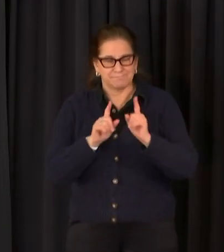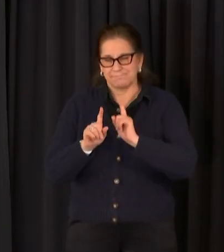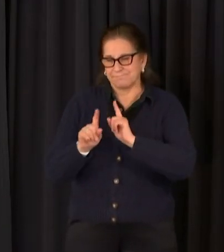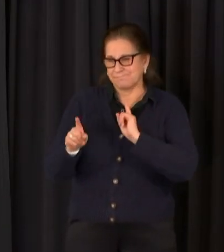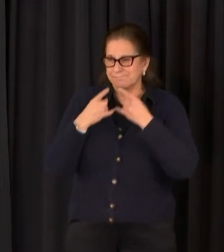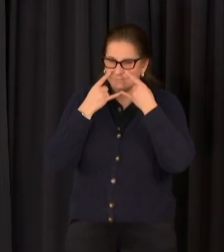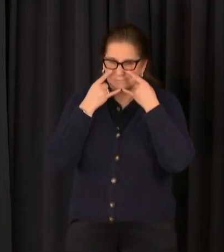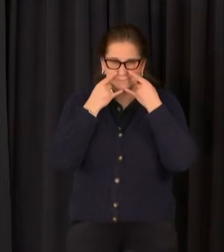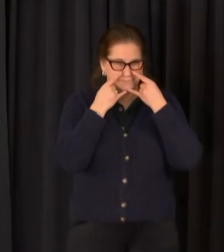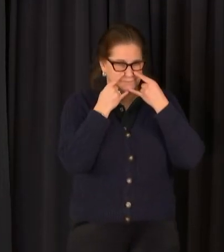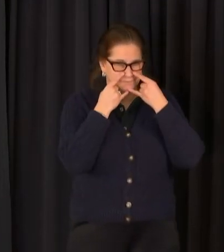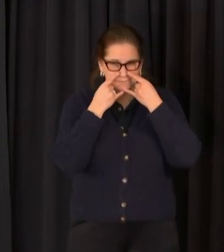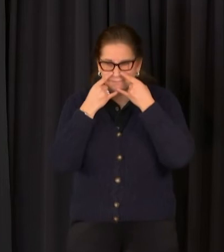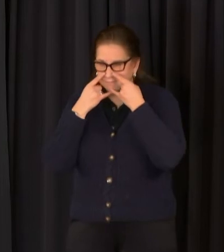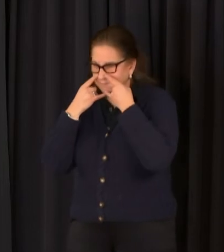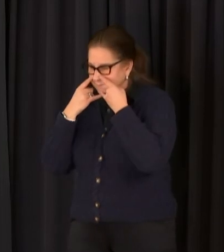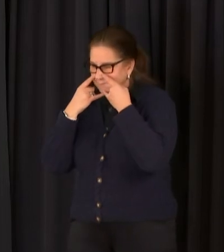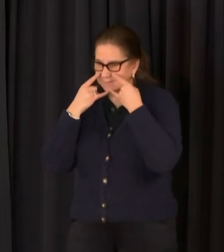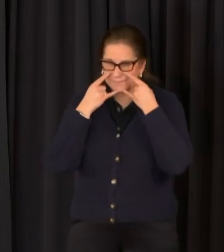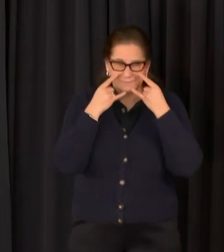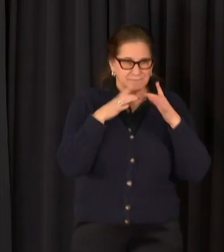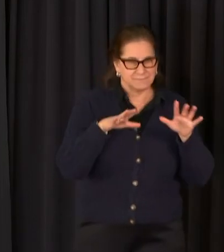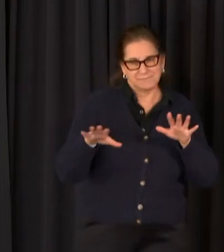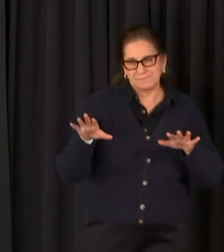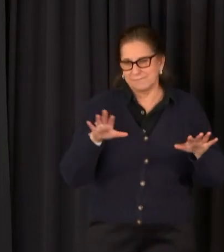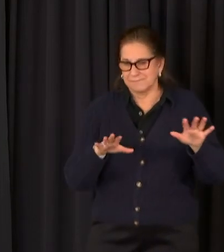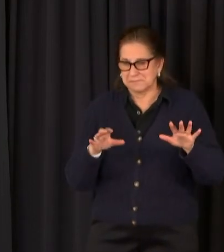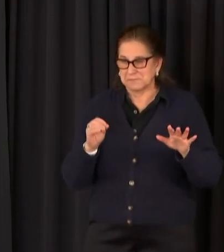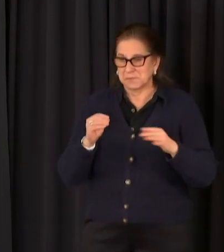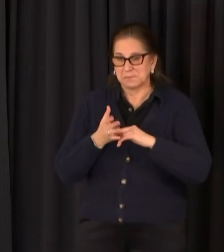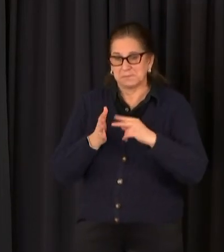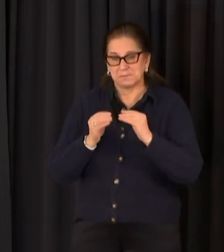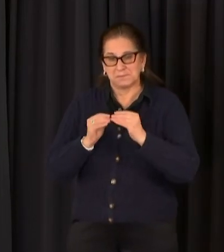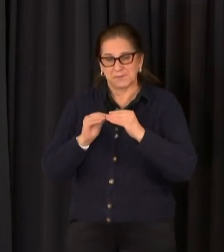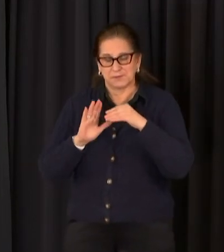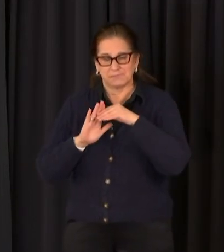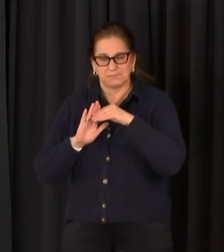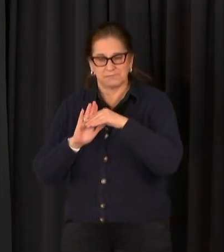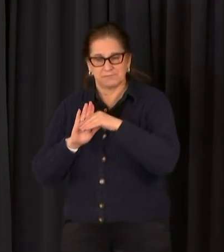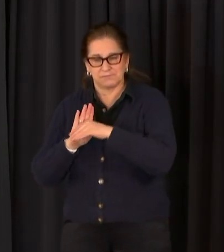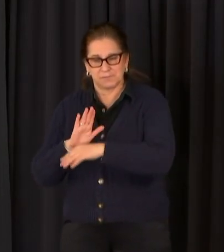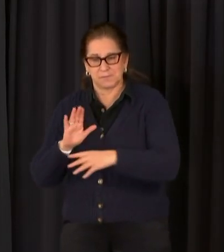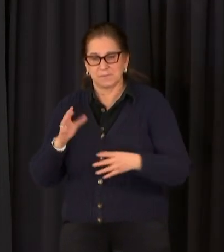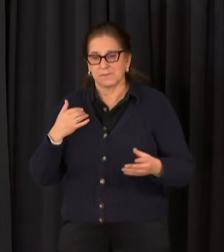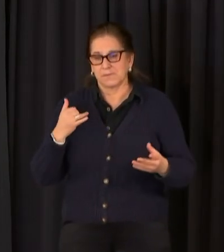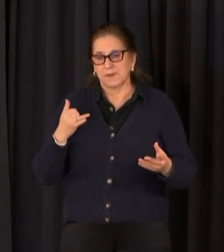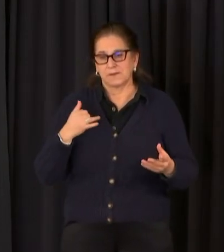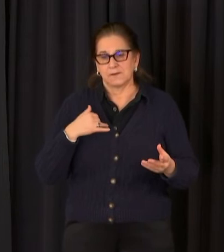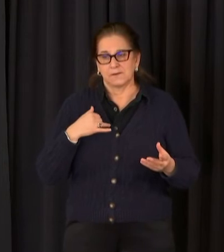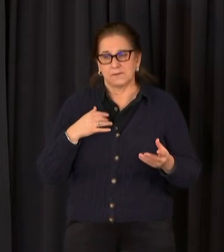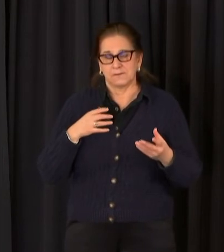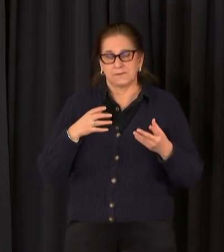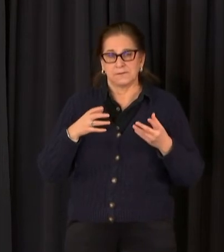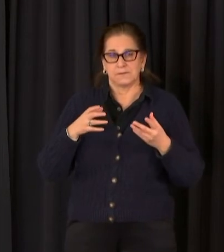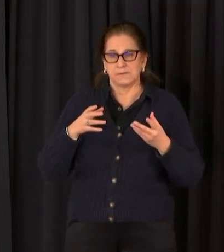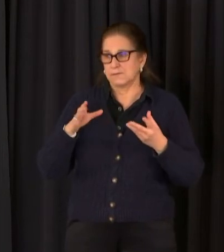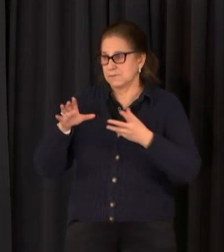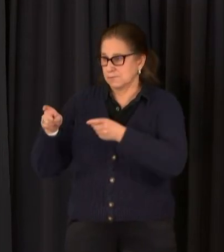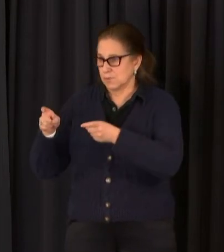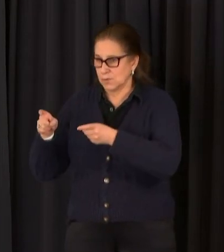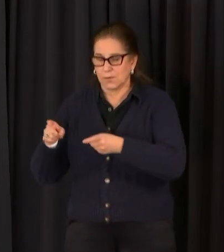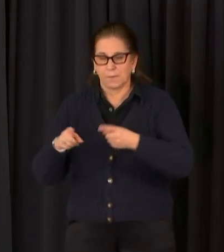being mindful of the activities that they participate in as we roll out a comprehensive vaccination effort or program.